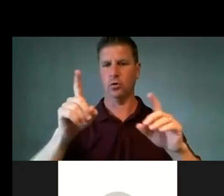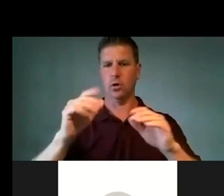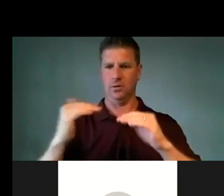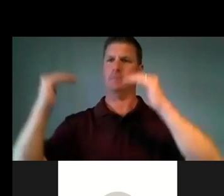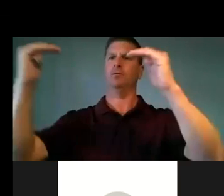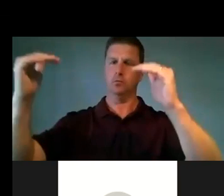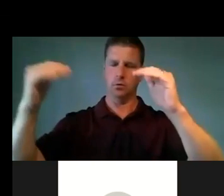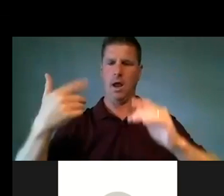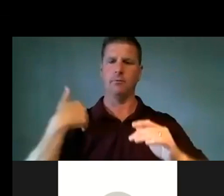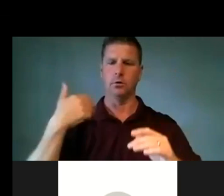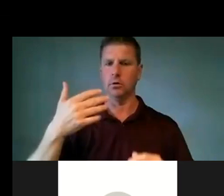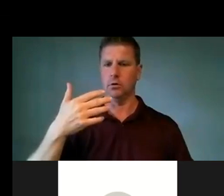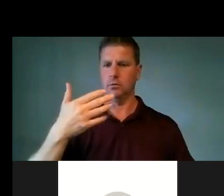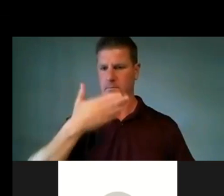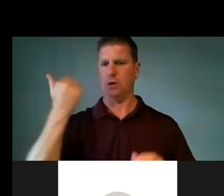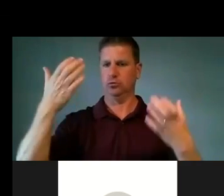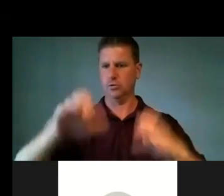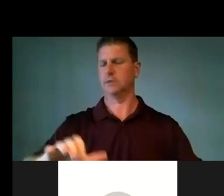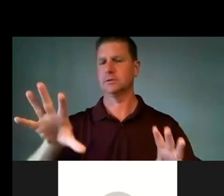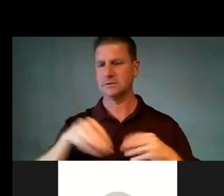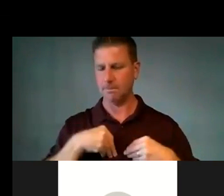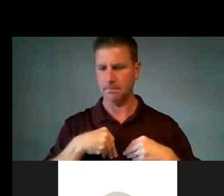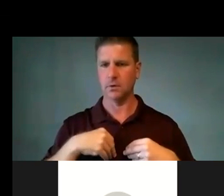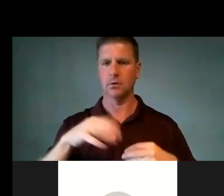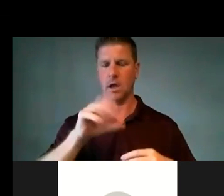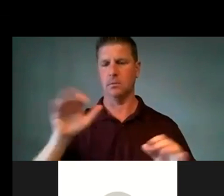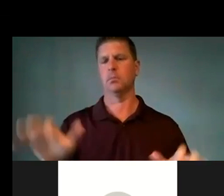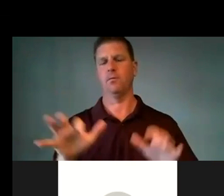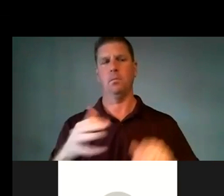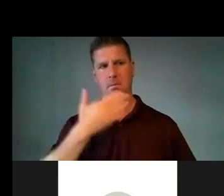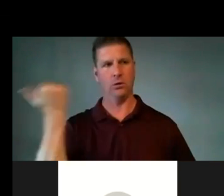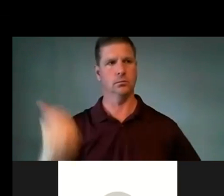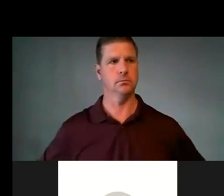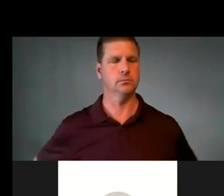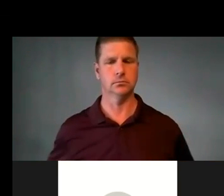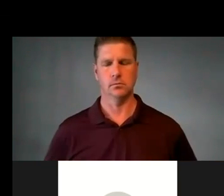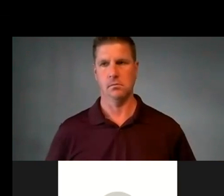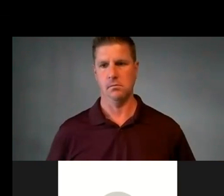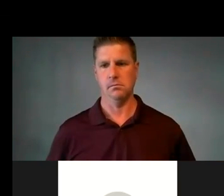better chance of getting accepted as well as performing better.